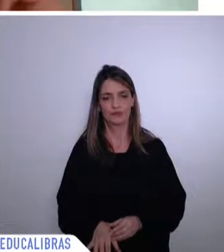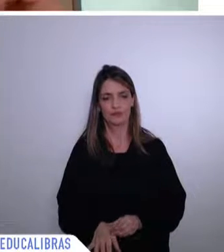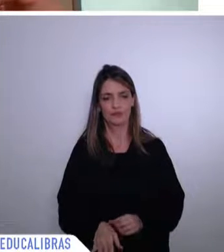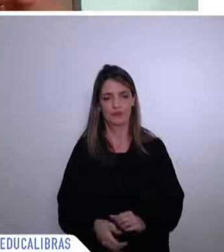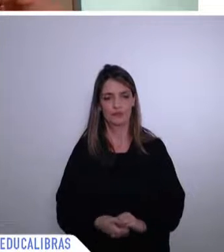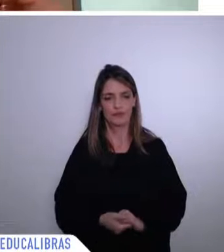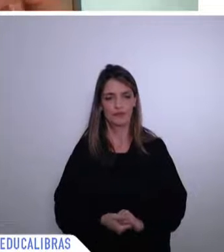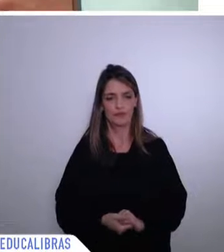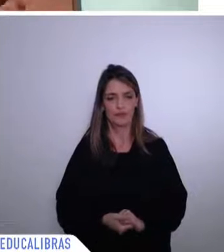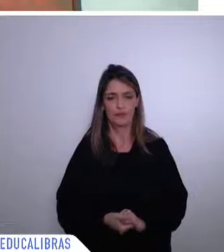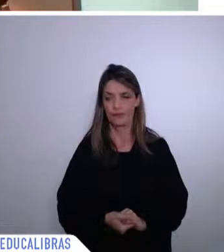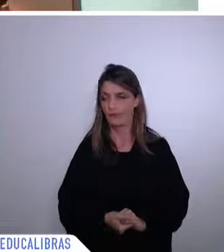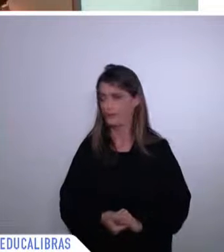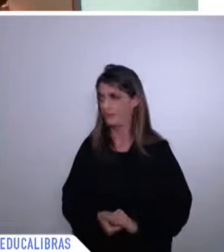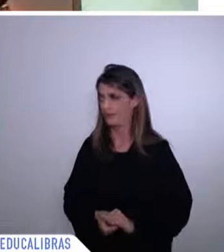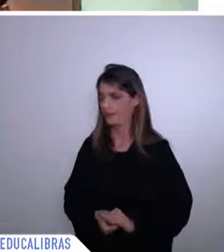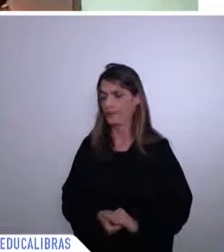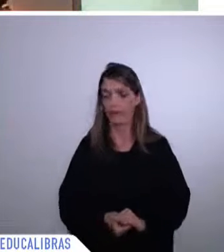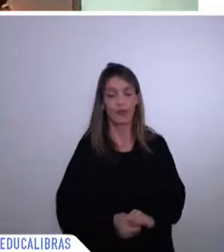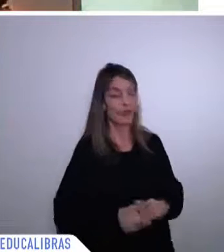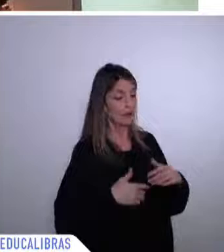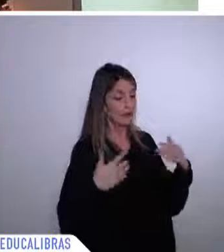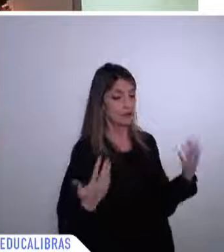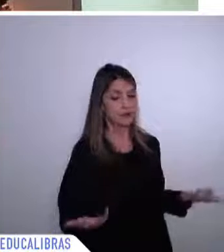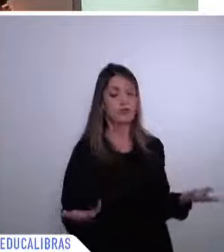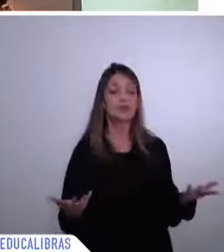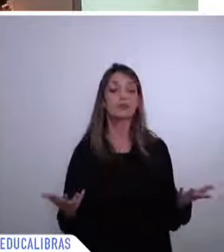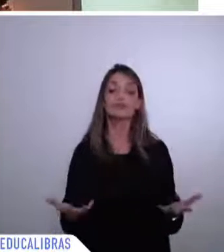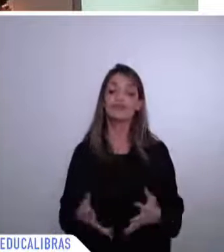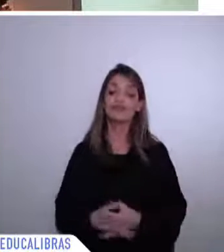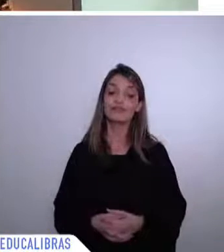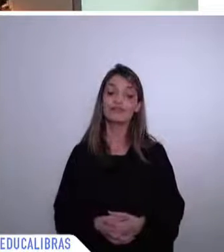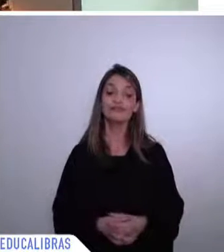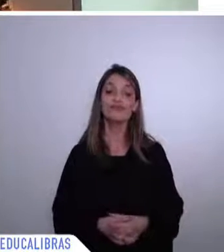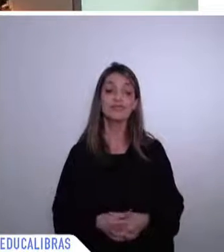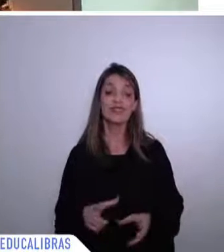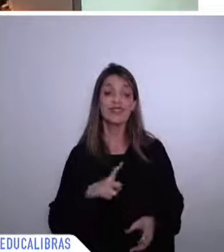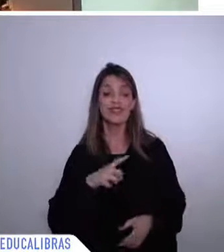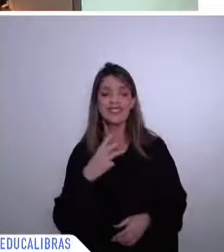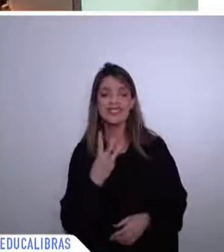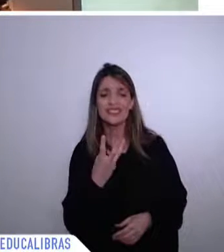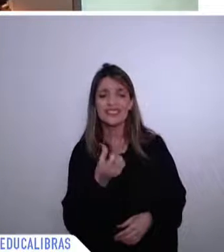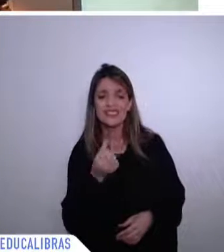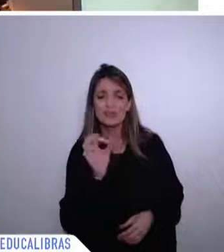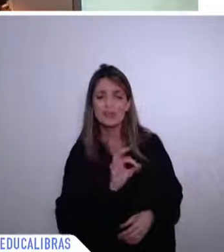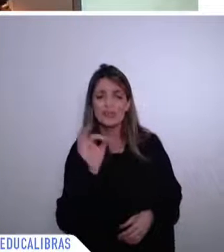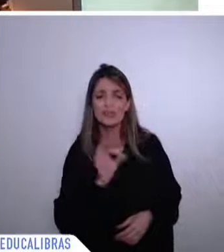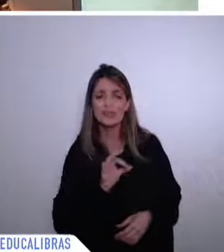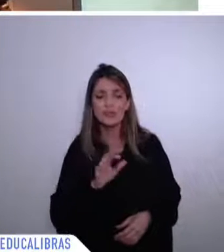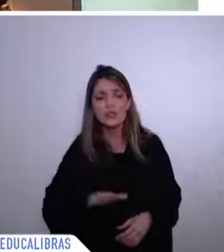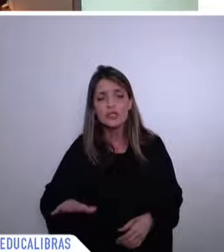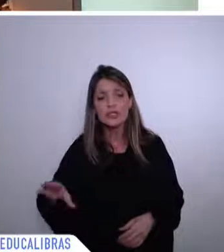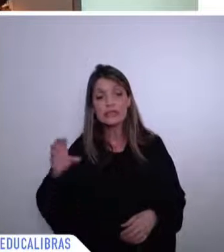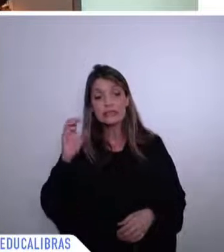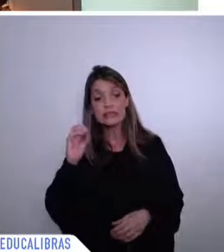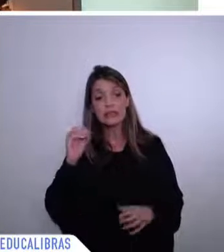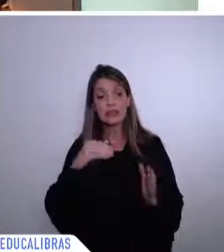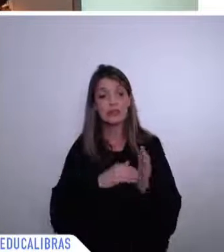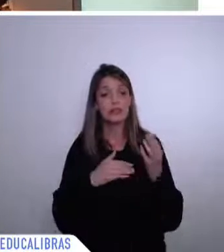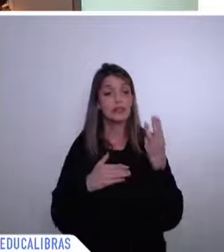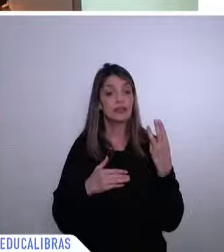in comparison to women who earn around 8 minimum wages. What is clear and what we see is that we have